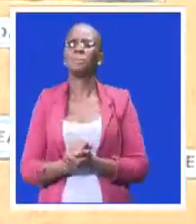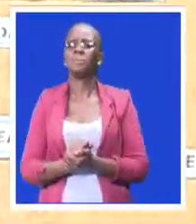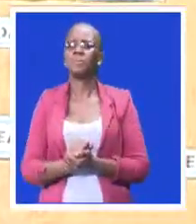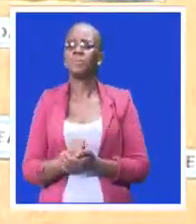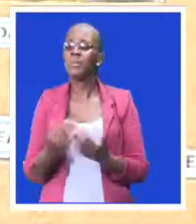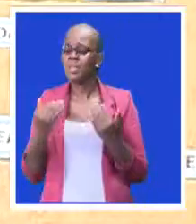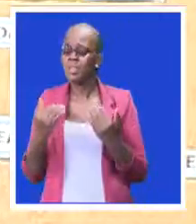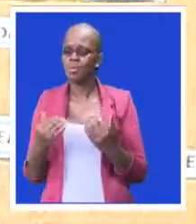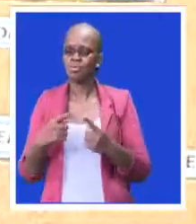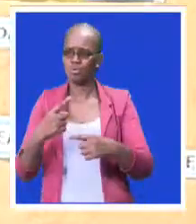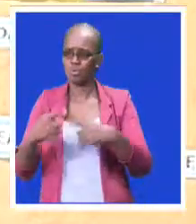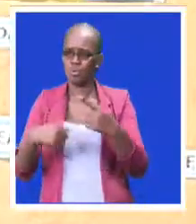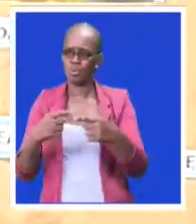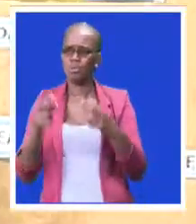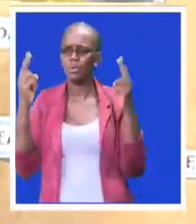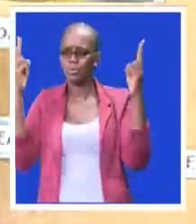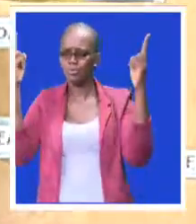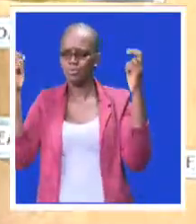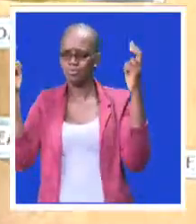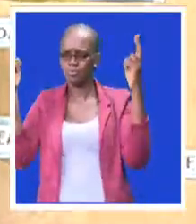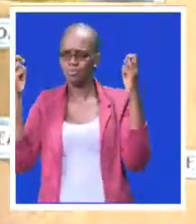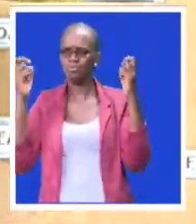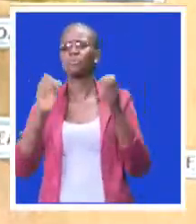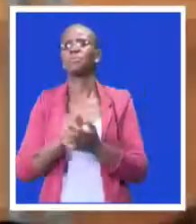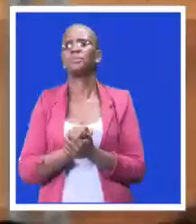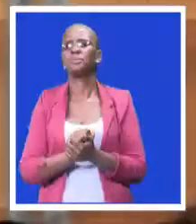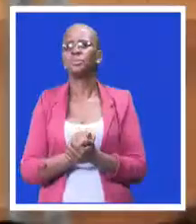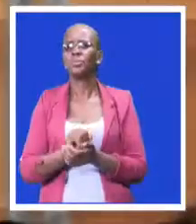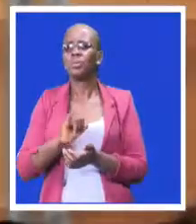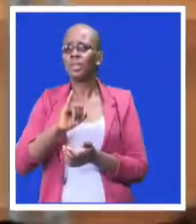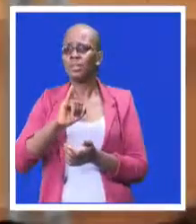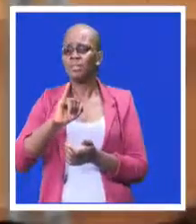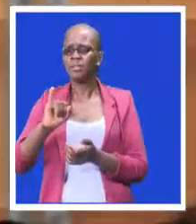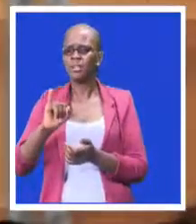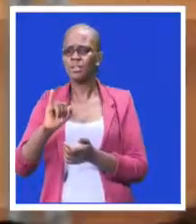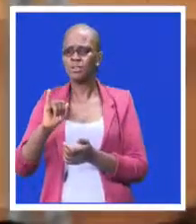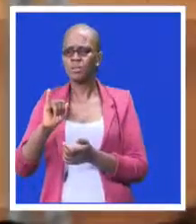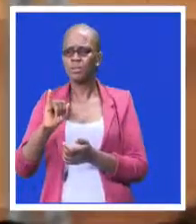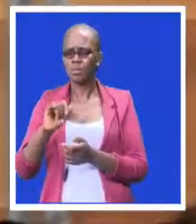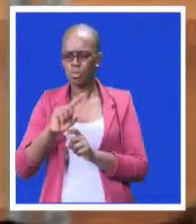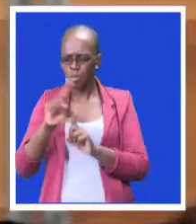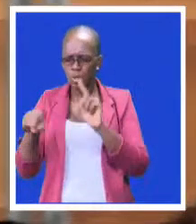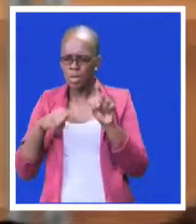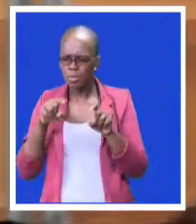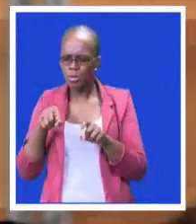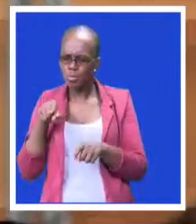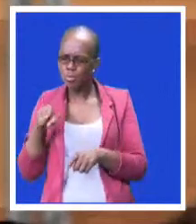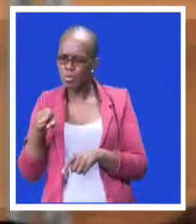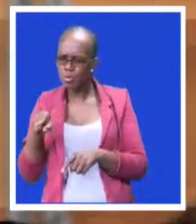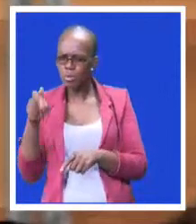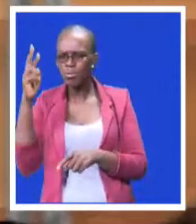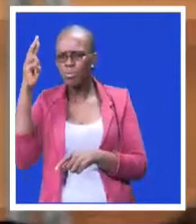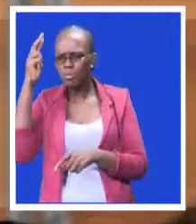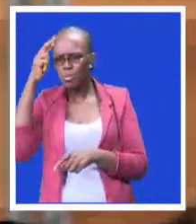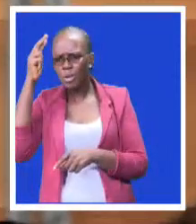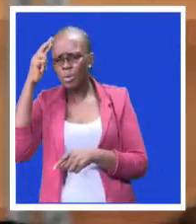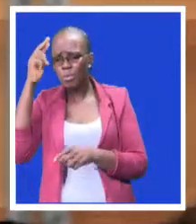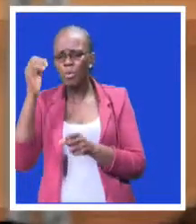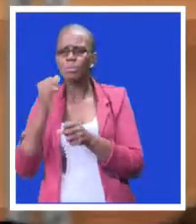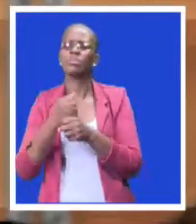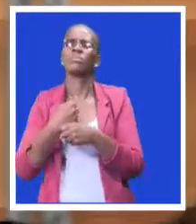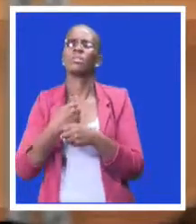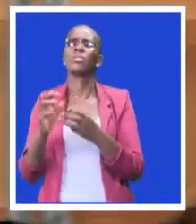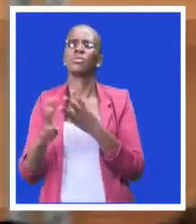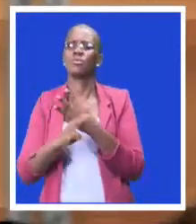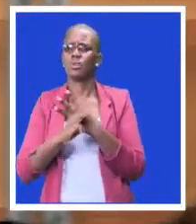The first things first. Right, Monkey, do you remember the days of the week? And Monkey says, yes. So we shall